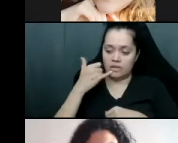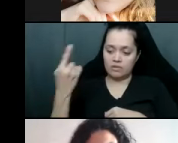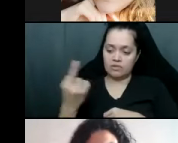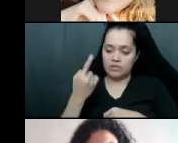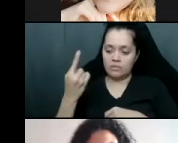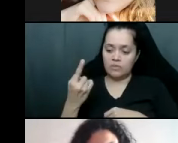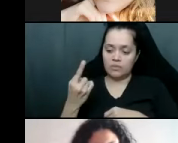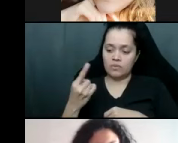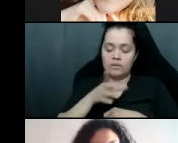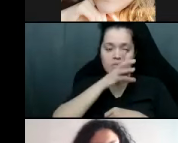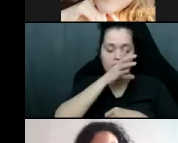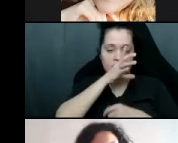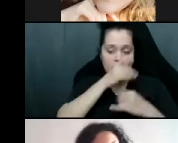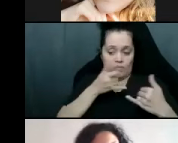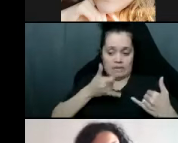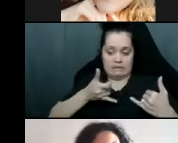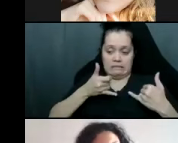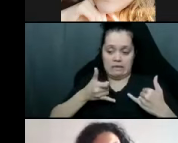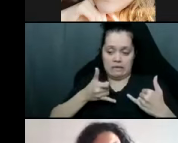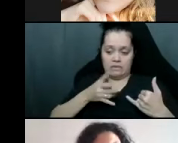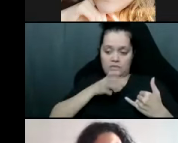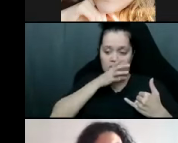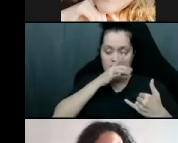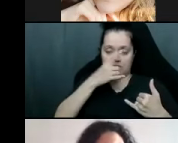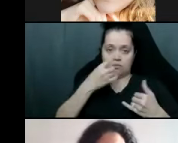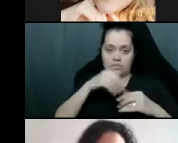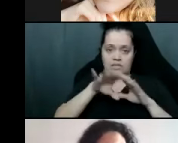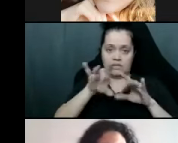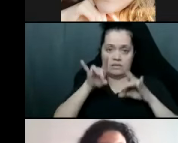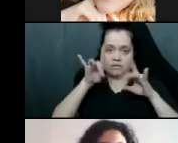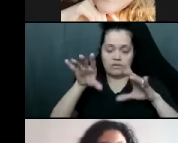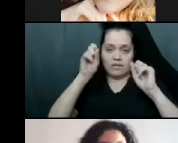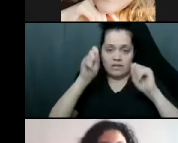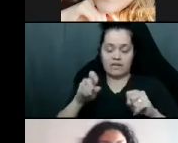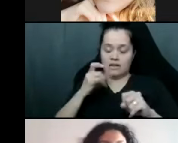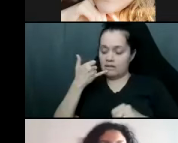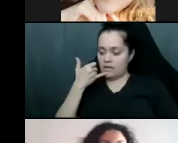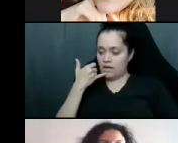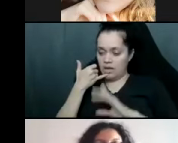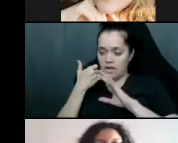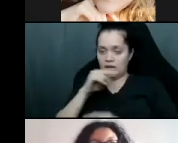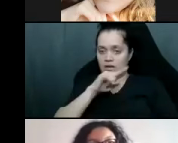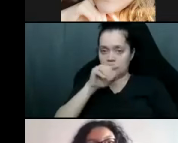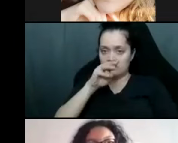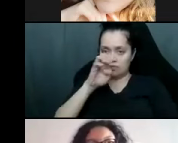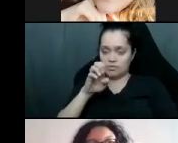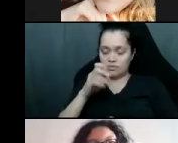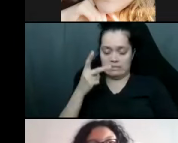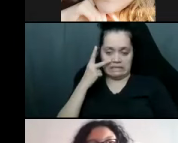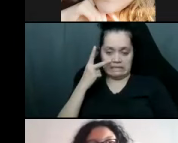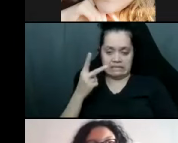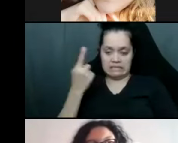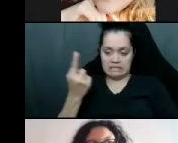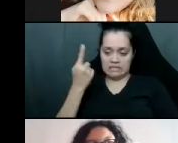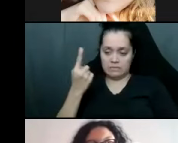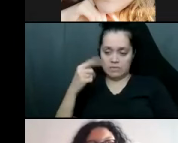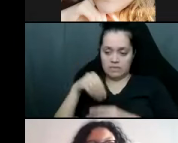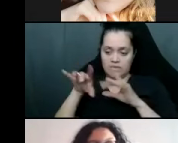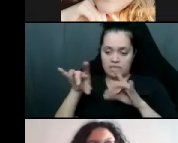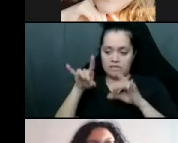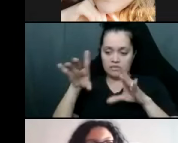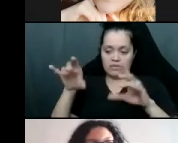we're talking right now to someone in Australia. We could go on Zoom and talk and see someone in